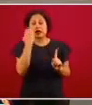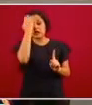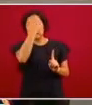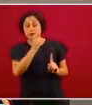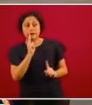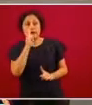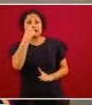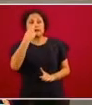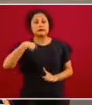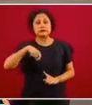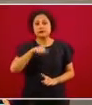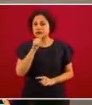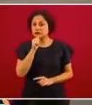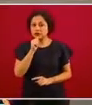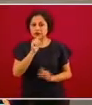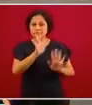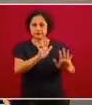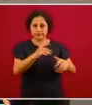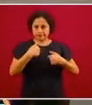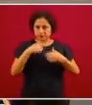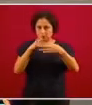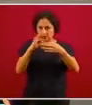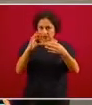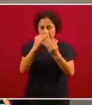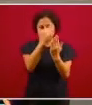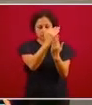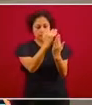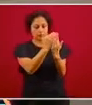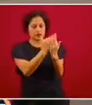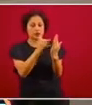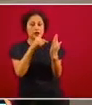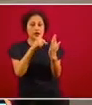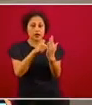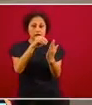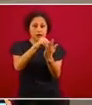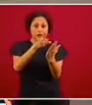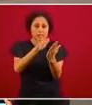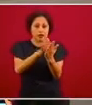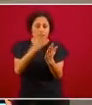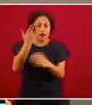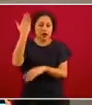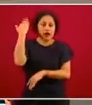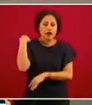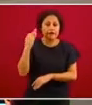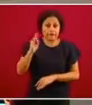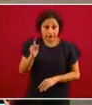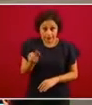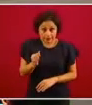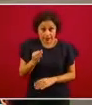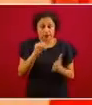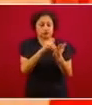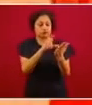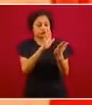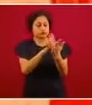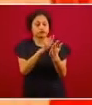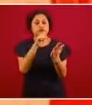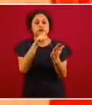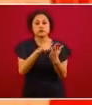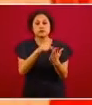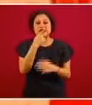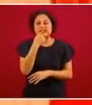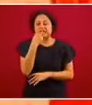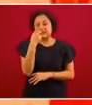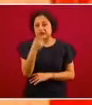collecting the sample at any point, the sample for the test at any point whatsoever. This is rare, but it happens. And what we do in